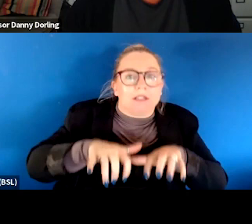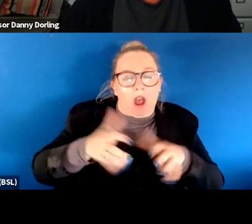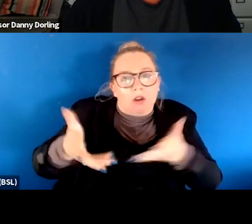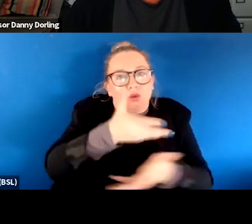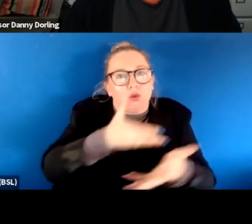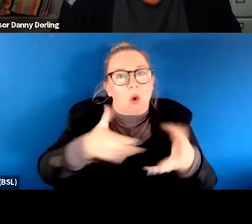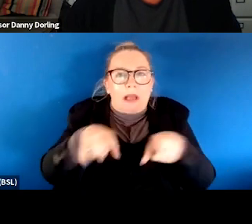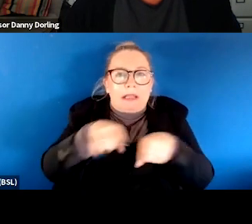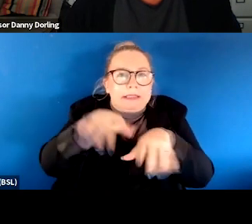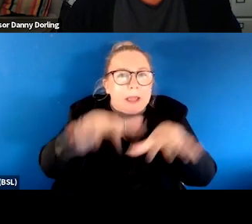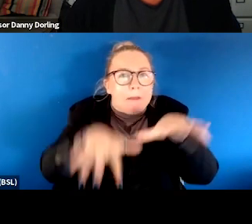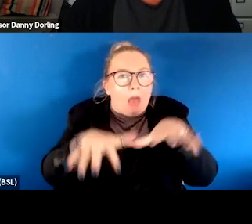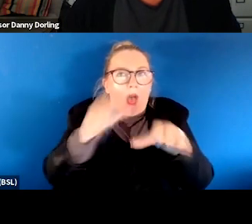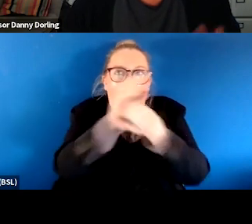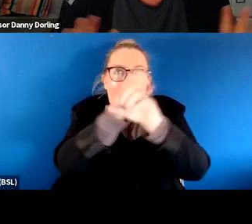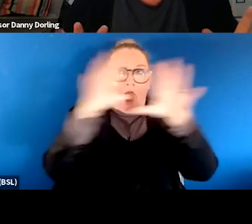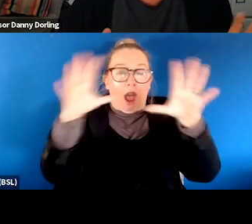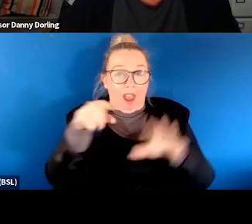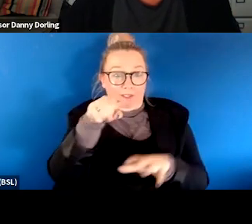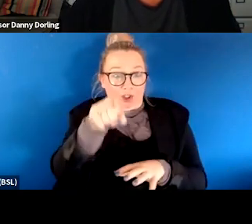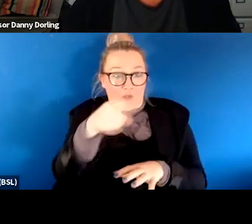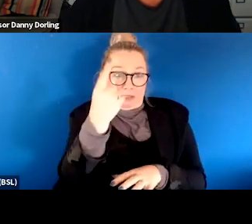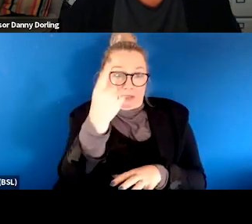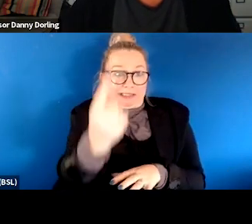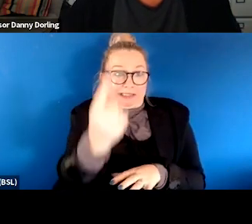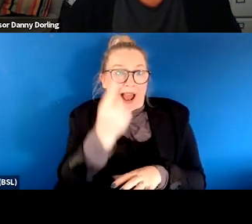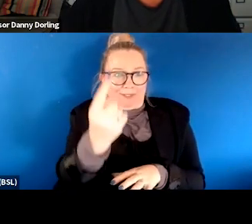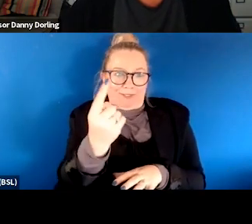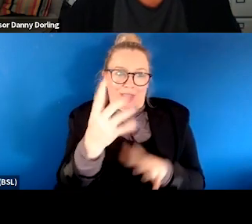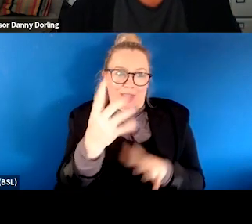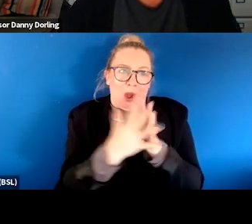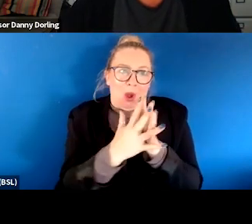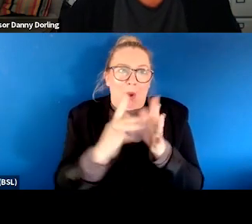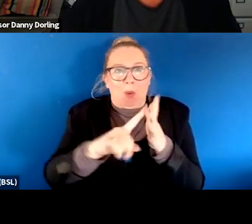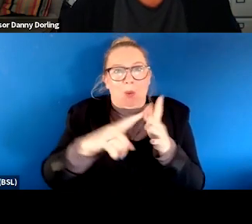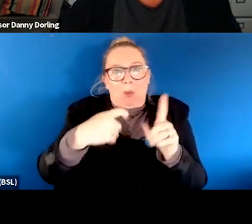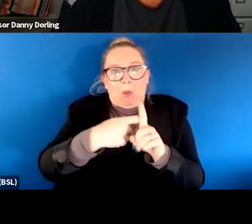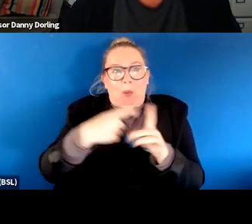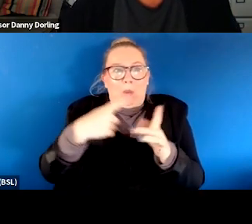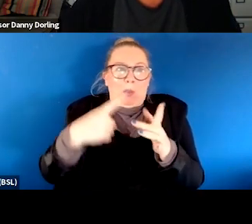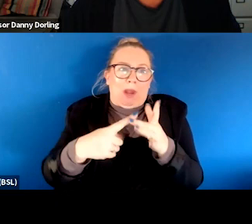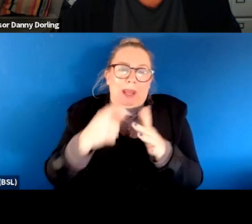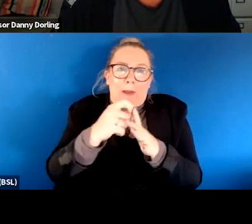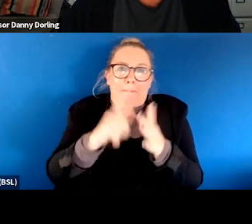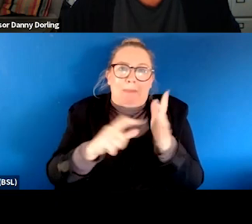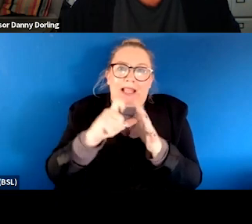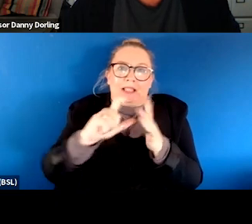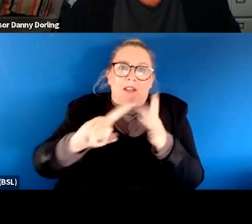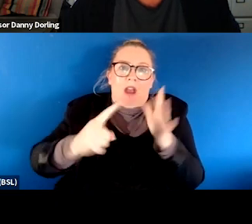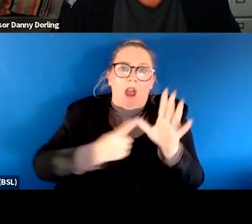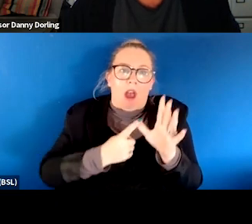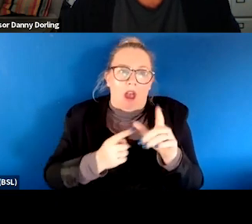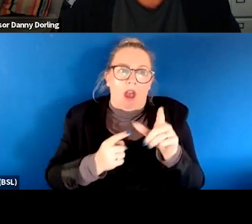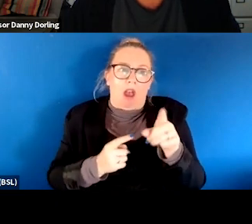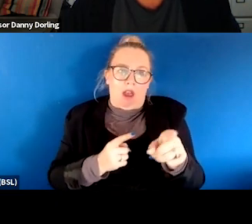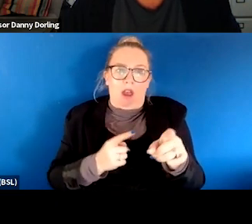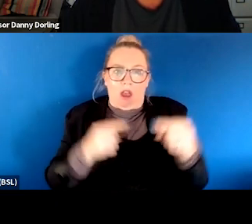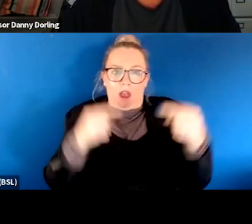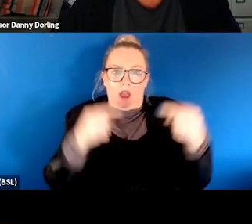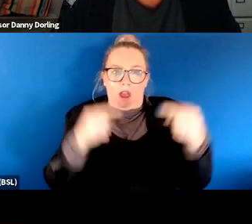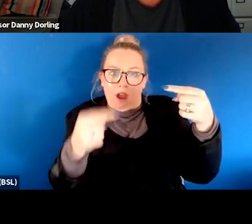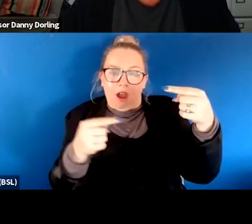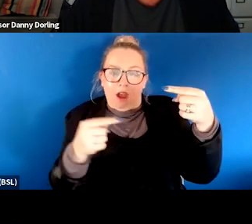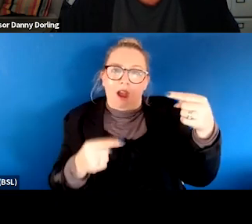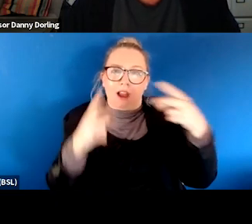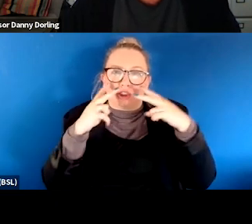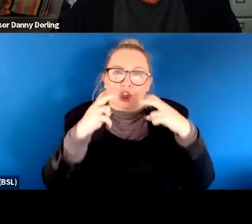simple search. If you do a Wikipedia search for worst pandemics in history, this is the ranking you get. You get the Black Death, you get the Spanish flu, which